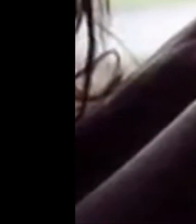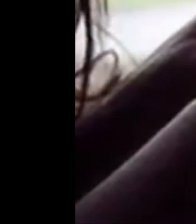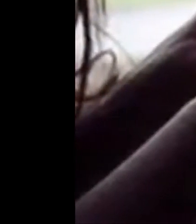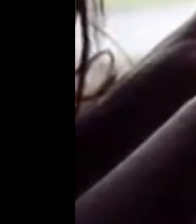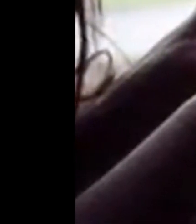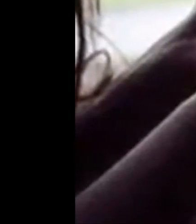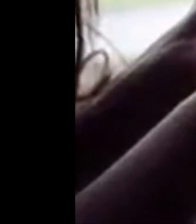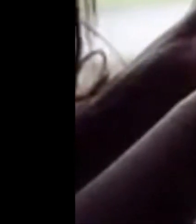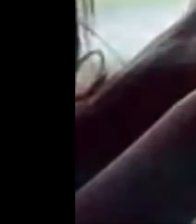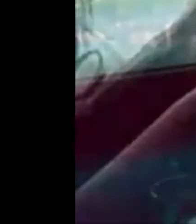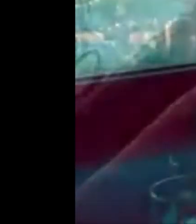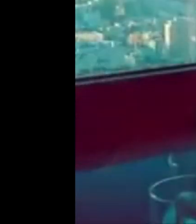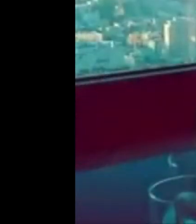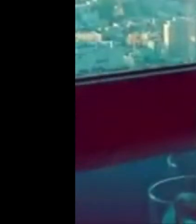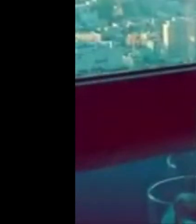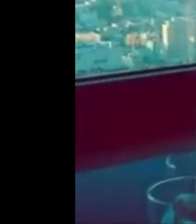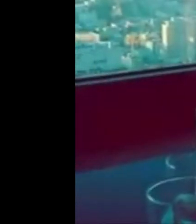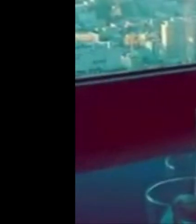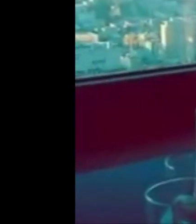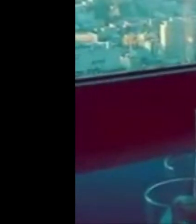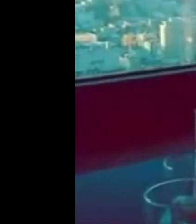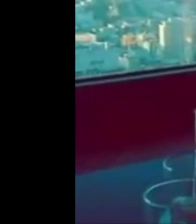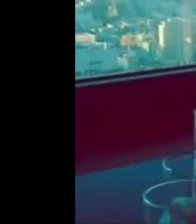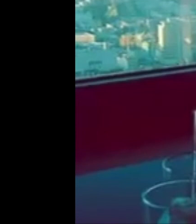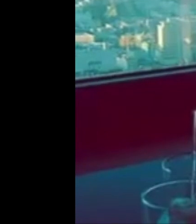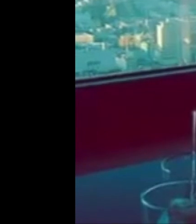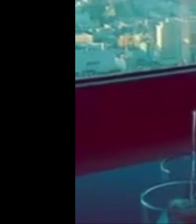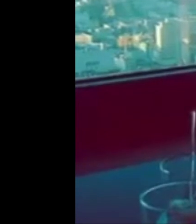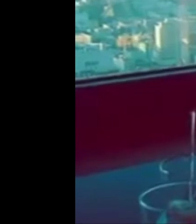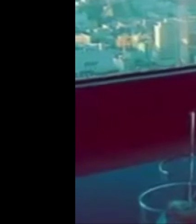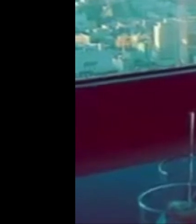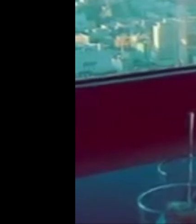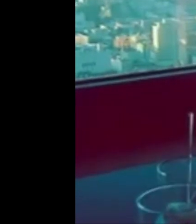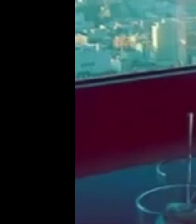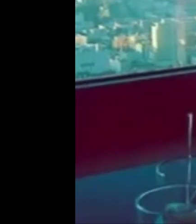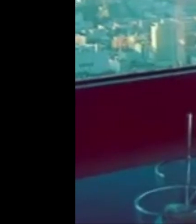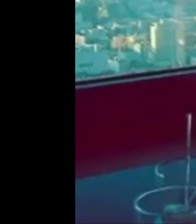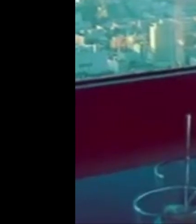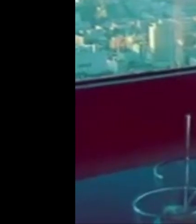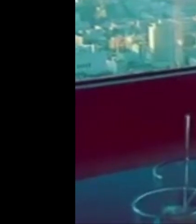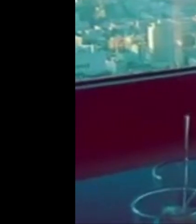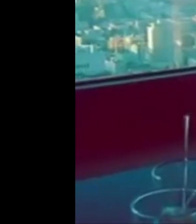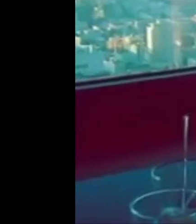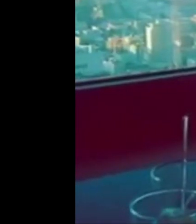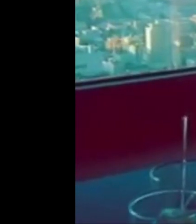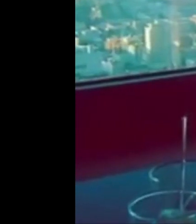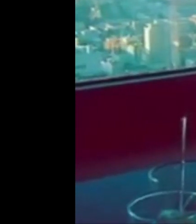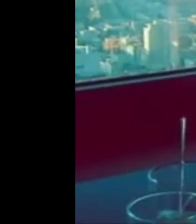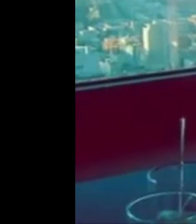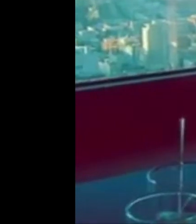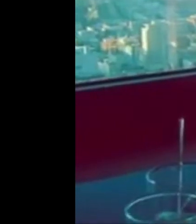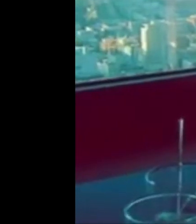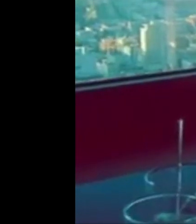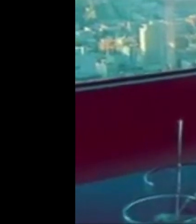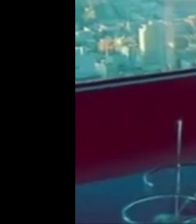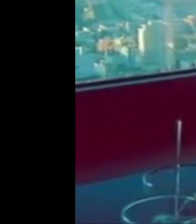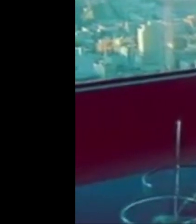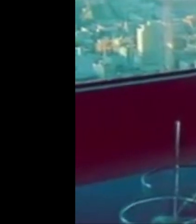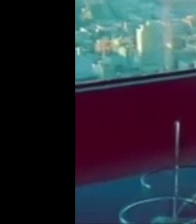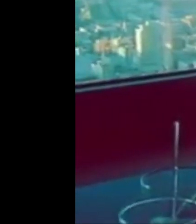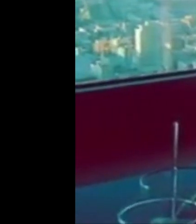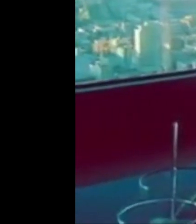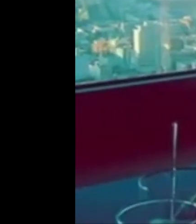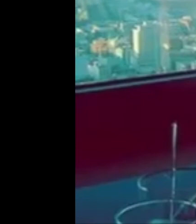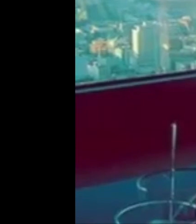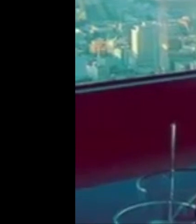Mama sang a song. Now I can't recall the words at all.